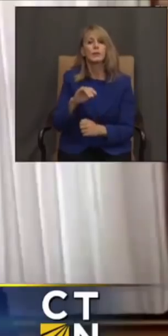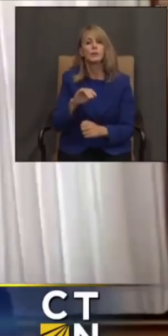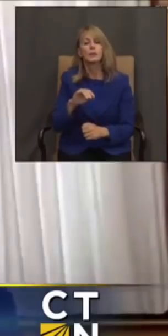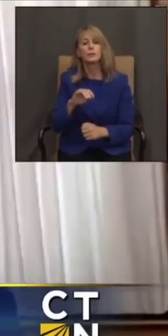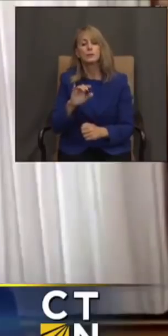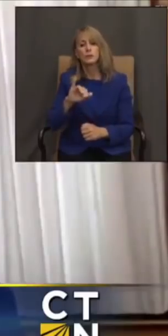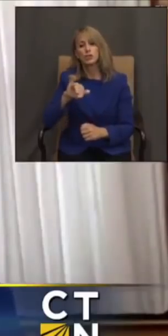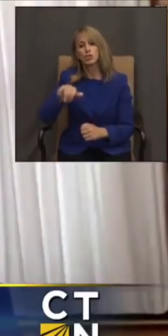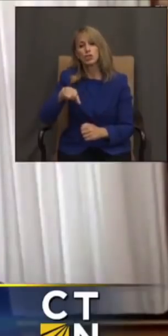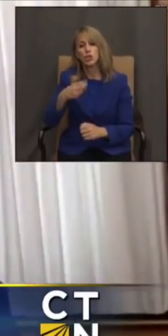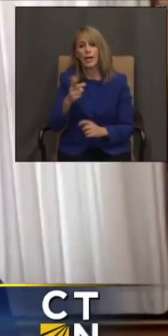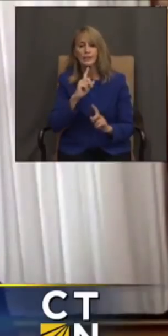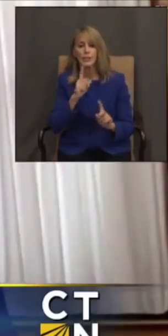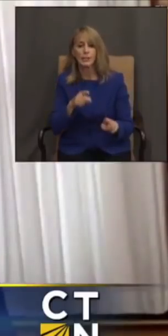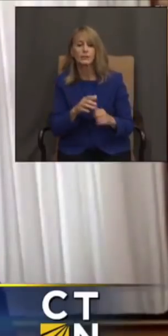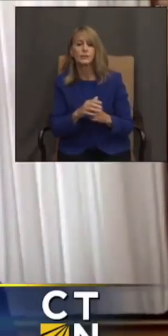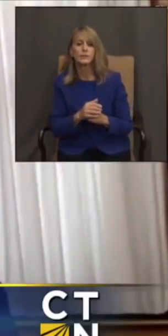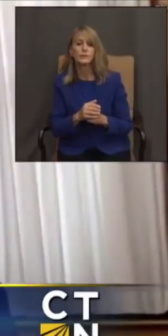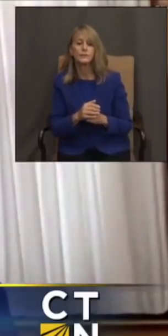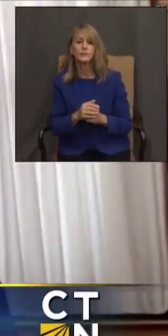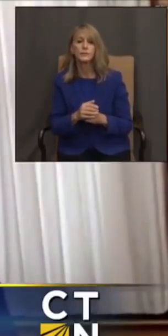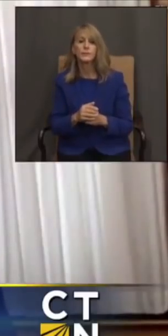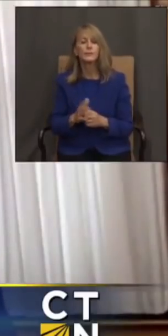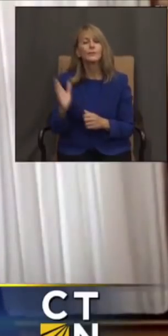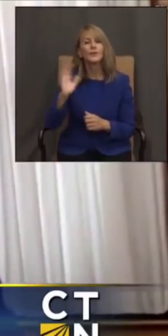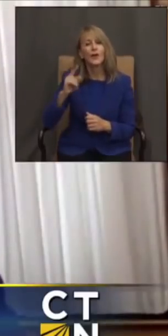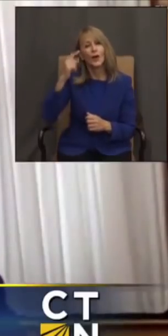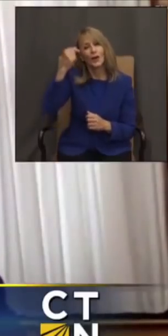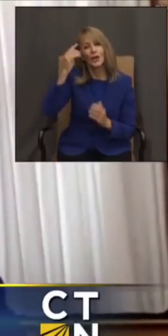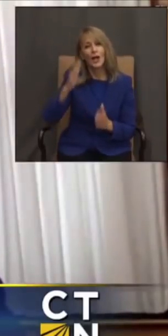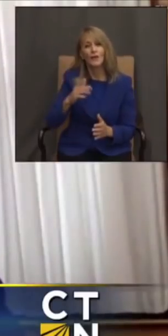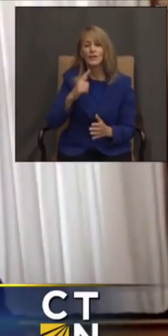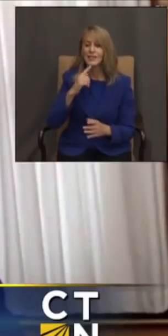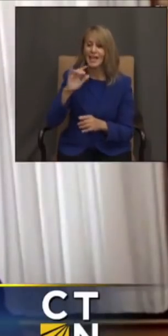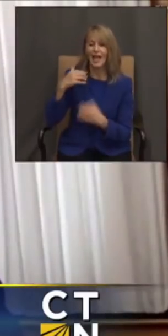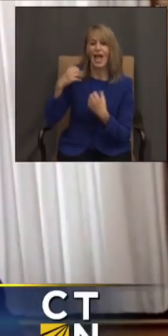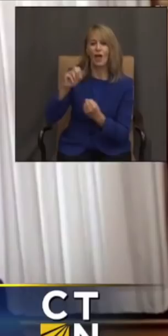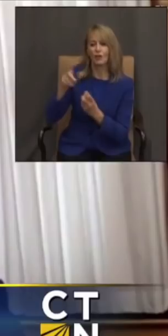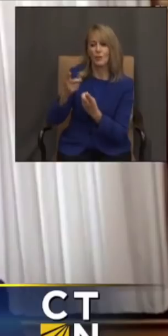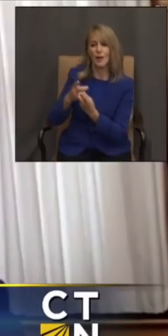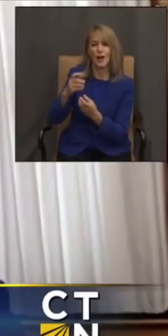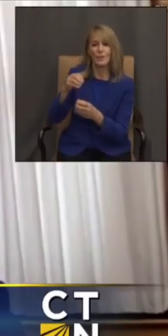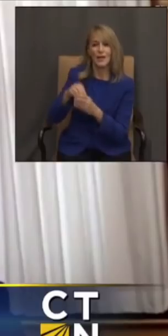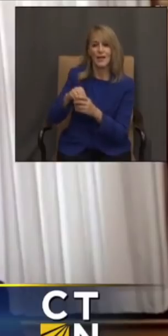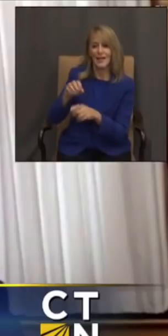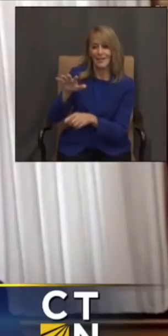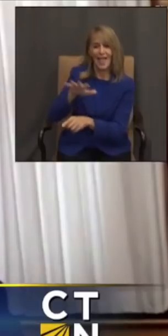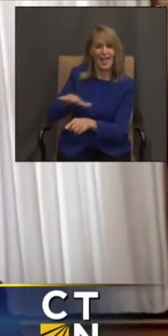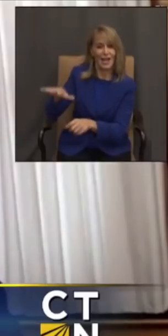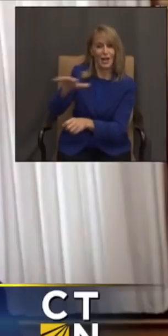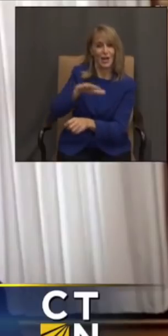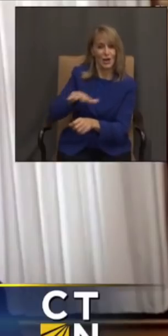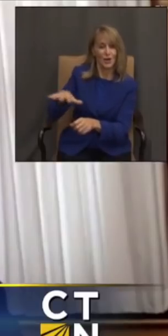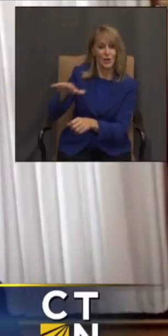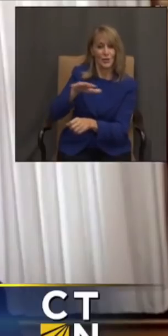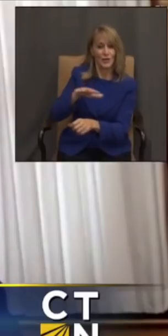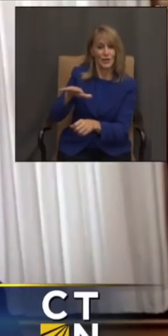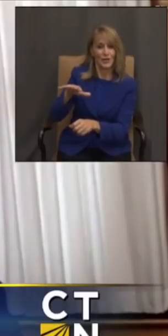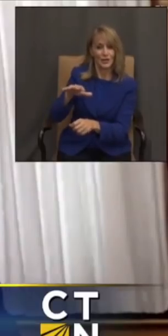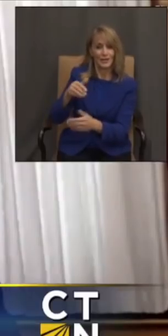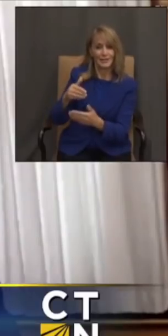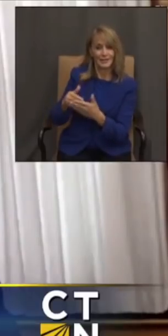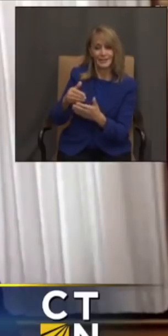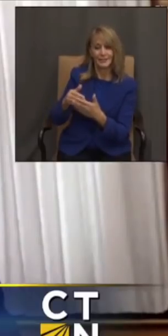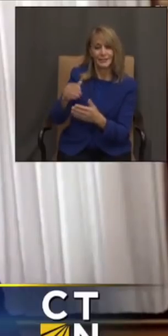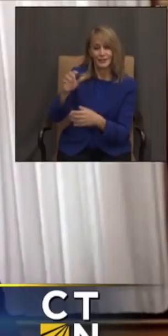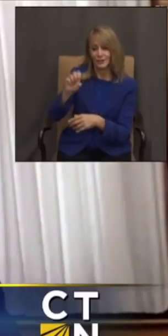Well, look, I think as the governor mentioned, he gave a shout out to the health department there, also Ledge Light Health District right on the other side of the